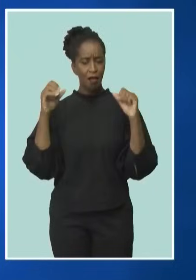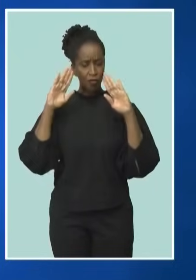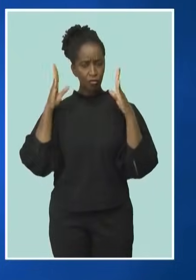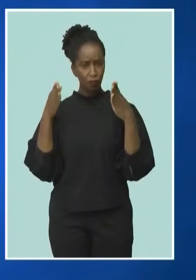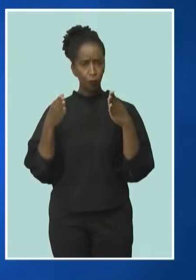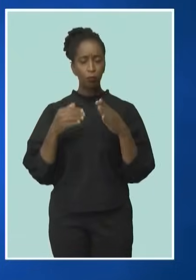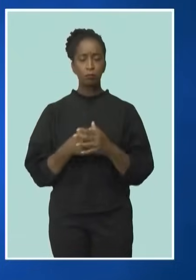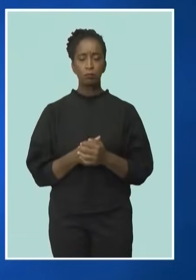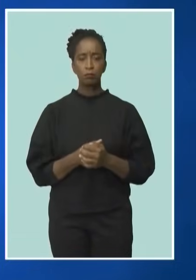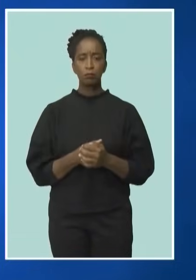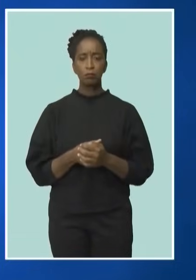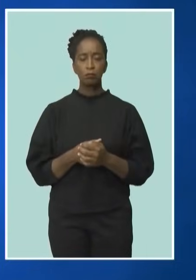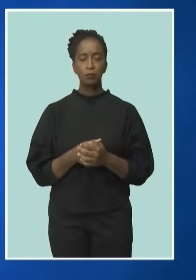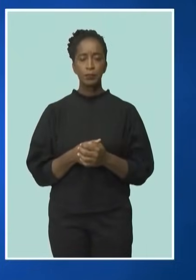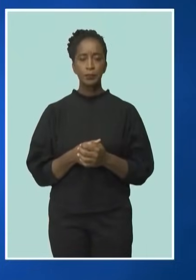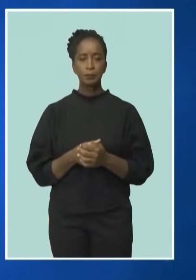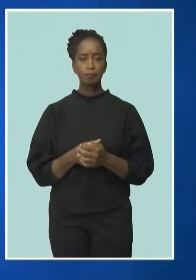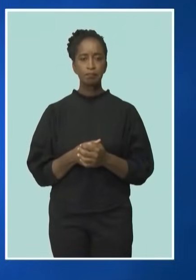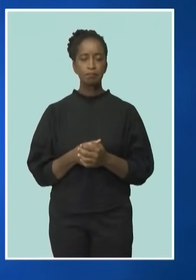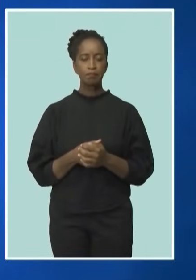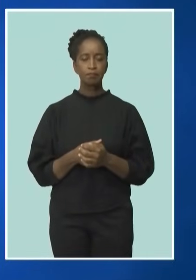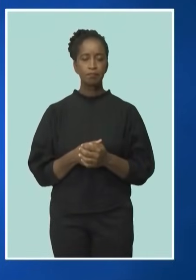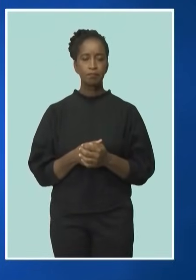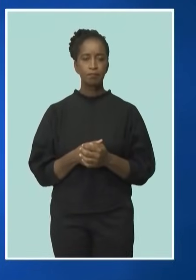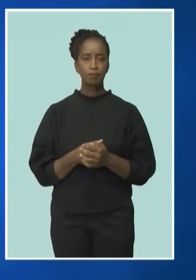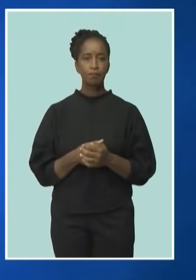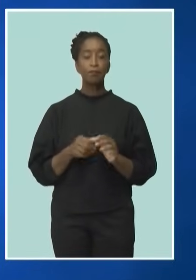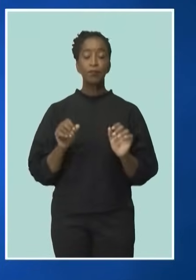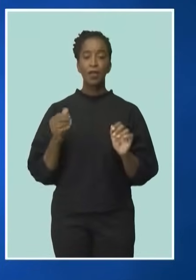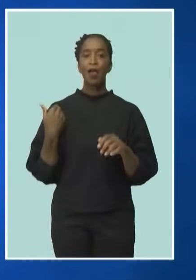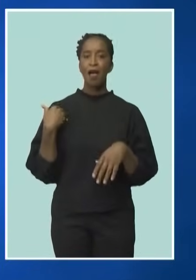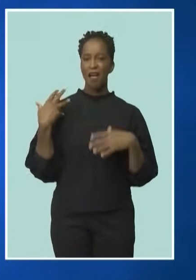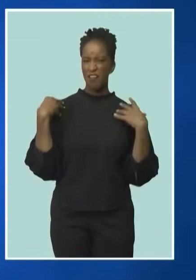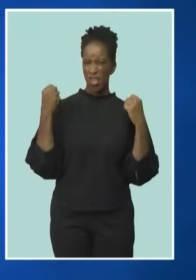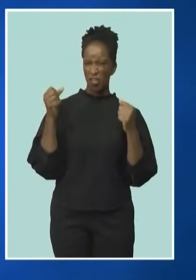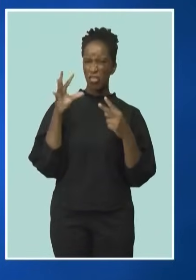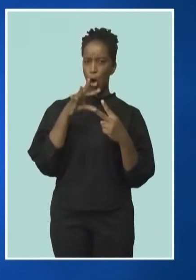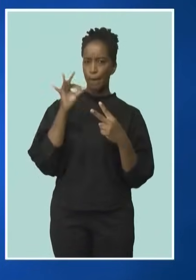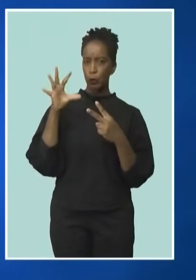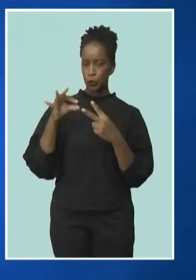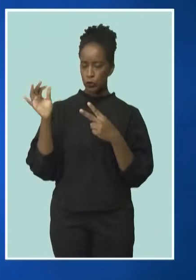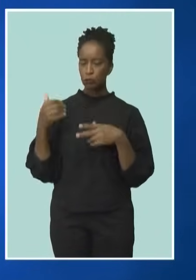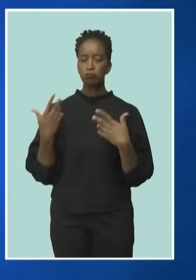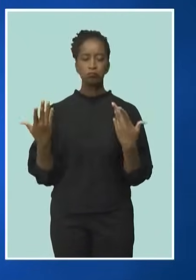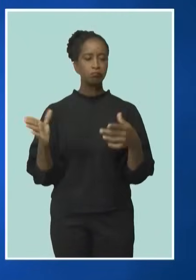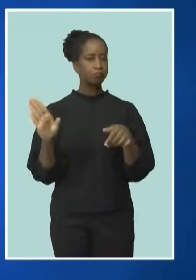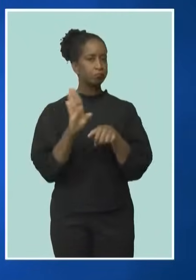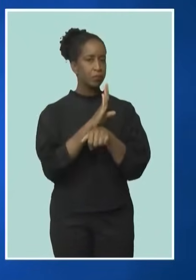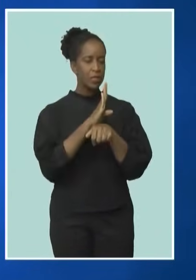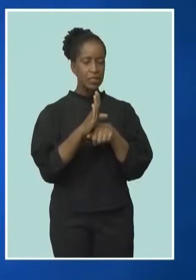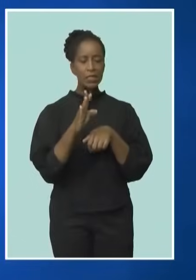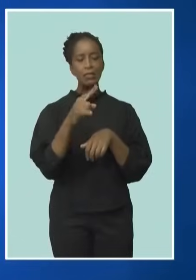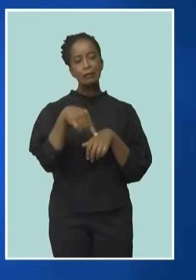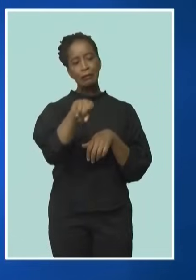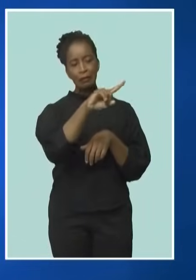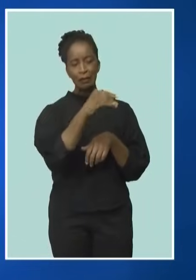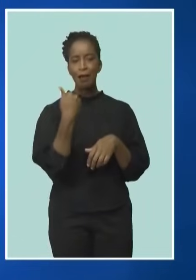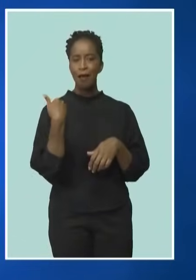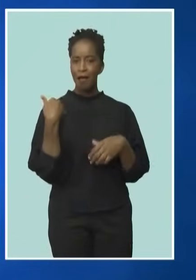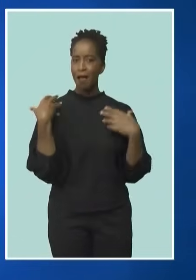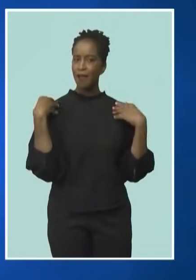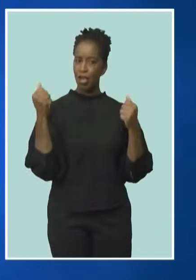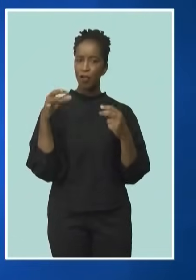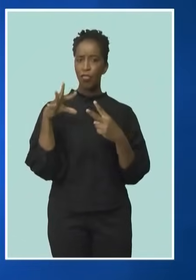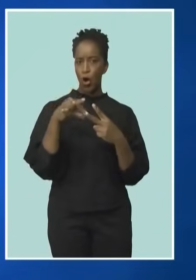are accessible to us that sometimes we don't even know about. There are businesses within the communities who have healthy options, and especially with the